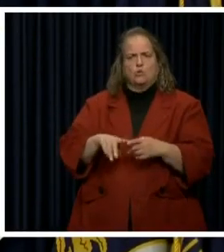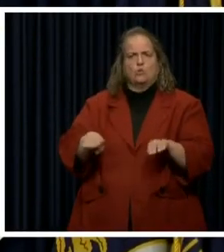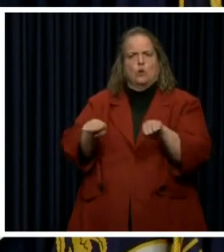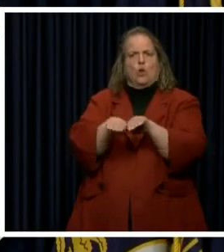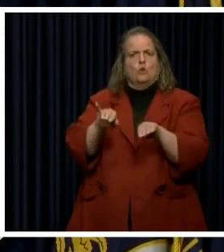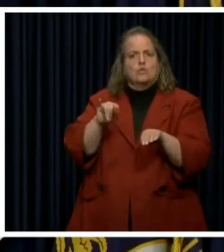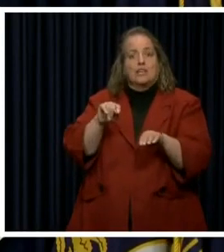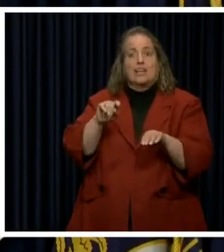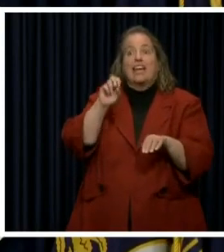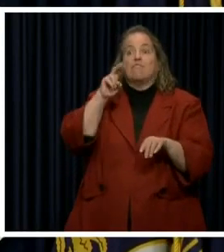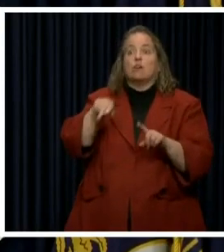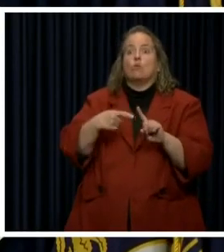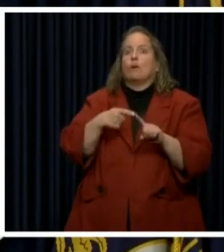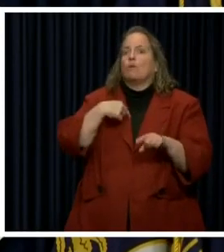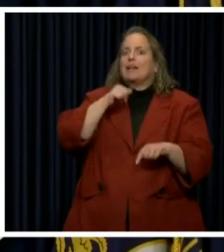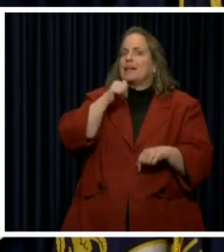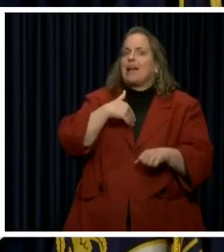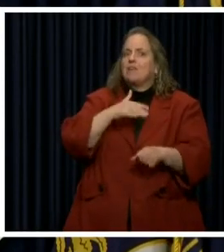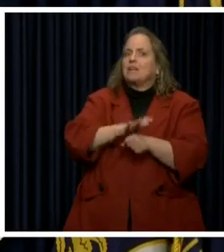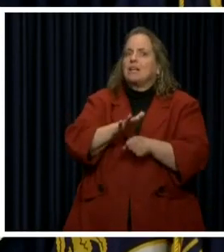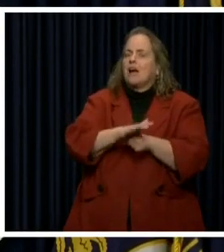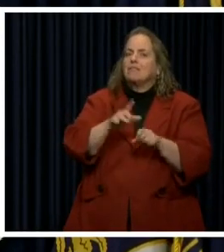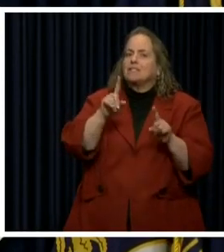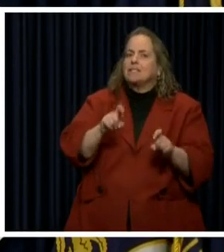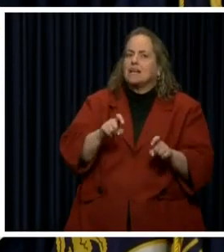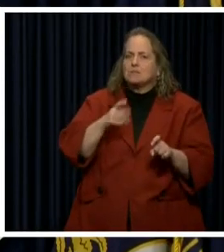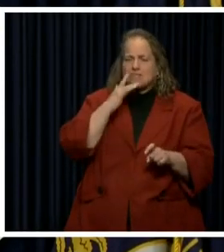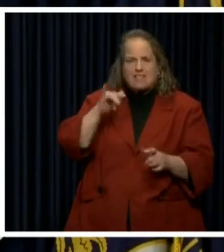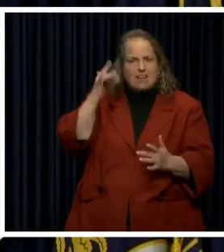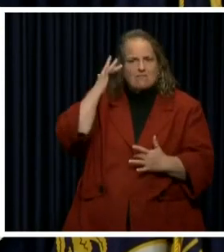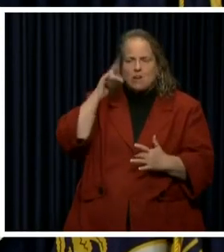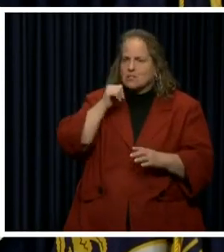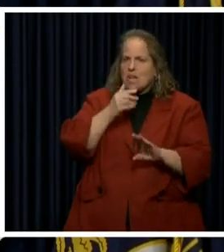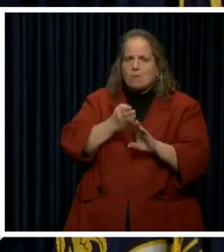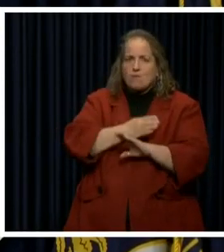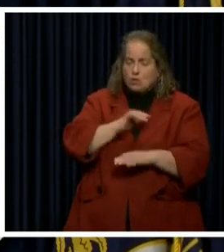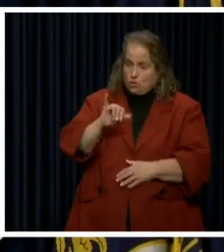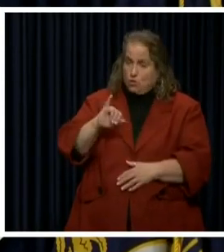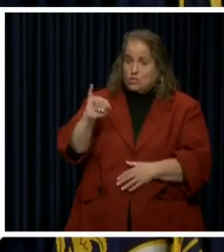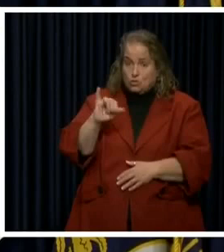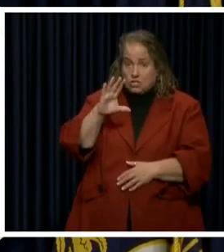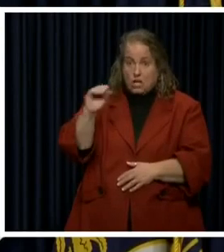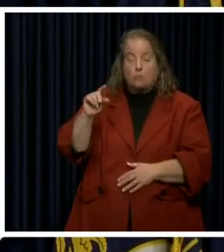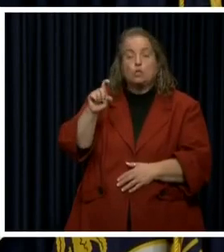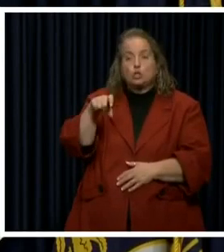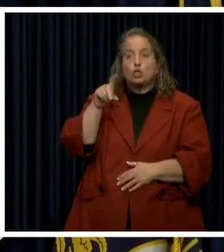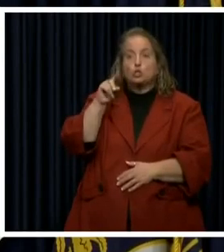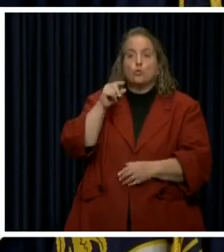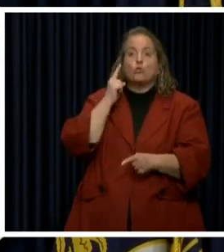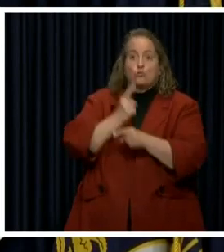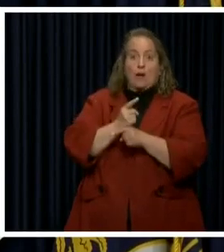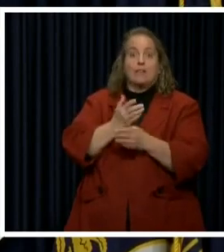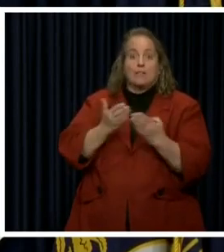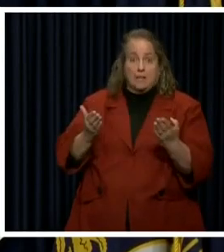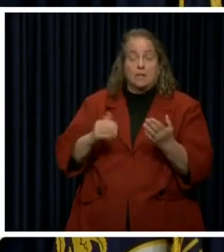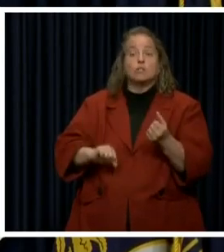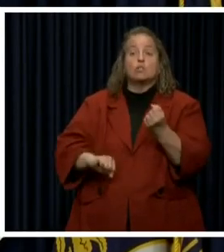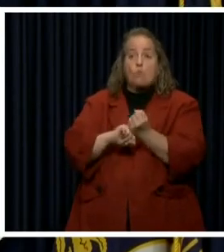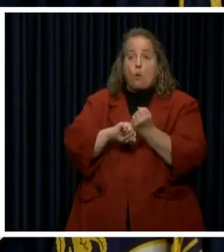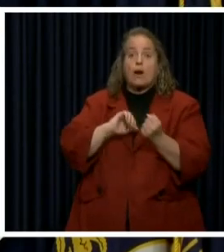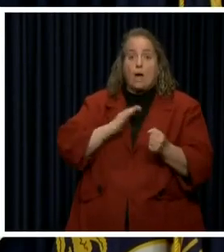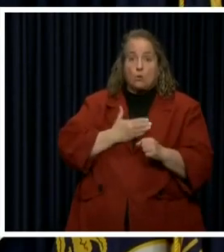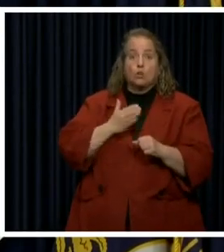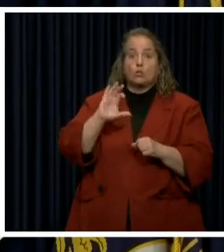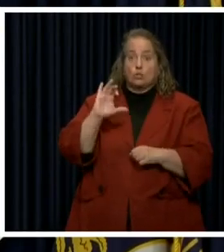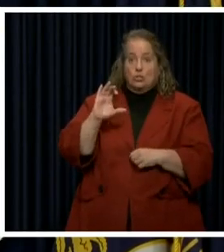the testing capacity because the virus hadn't existed before. So I think those insurers need to do the right thing, support our